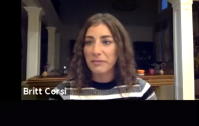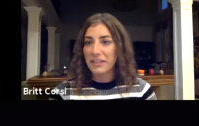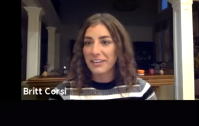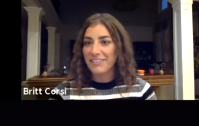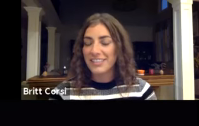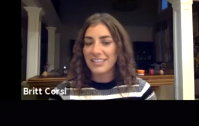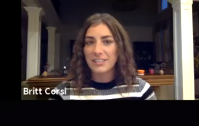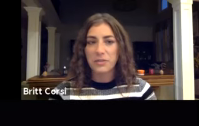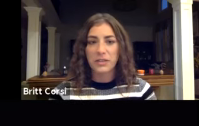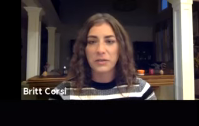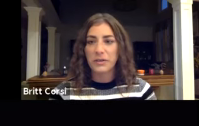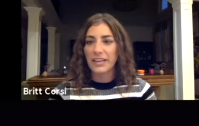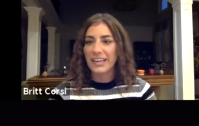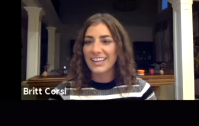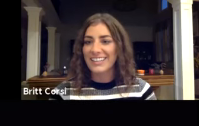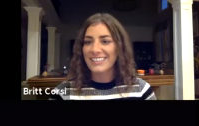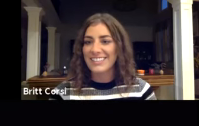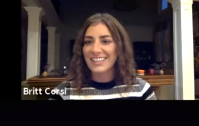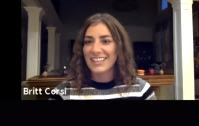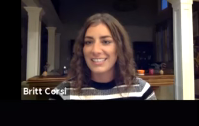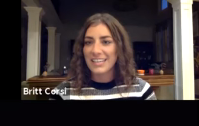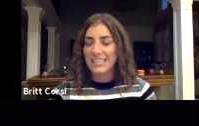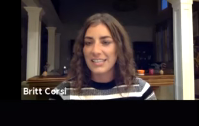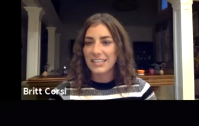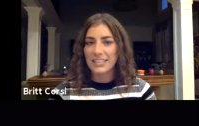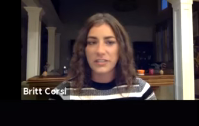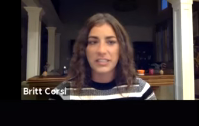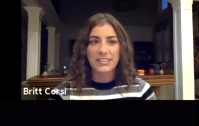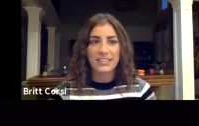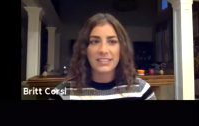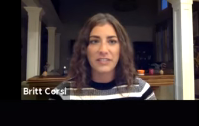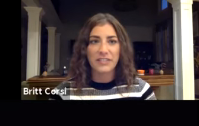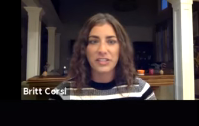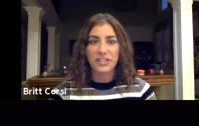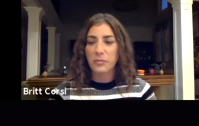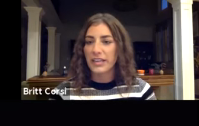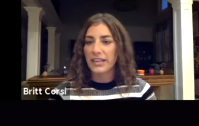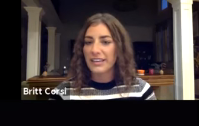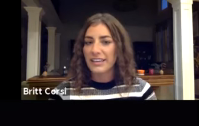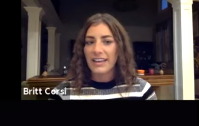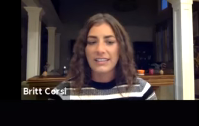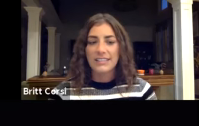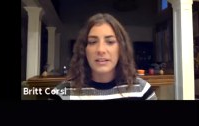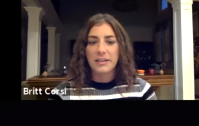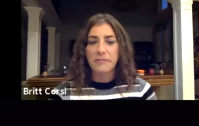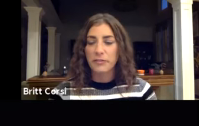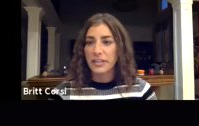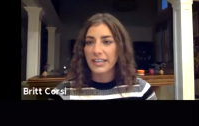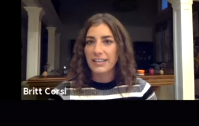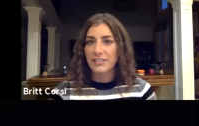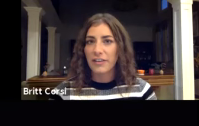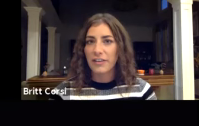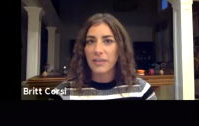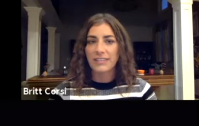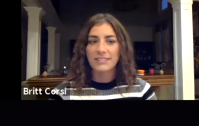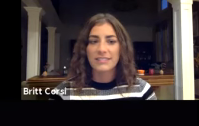I'm happy to be here. Obviously, this is really cool. And thanks to NASA. Thanks for Denver Startup Week. And feel free